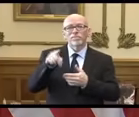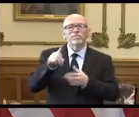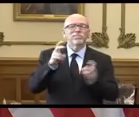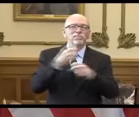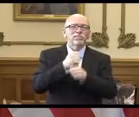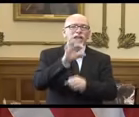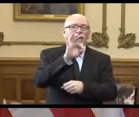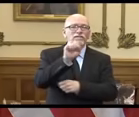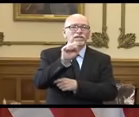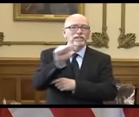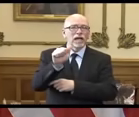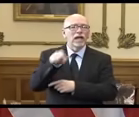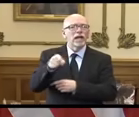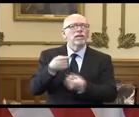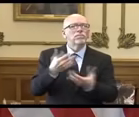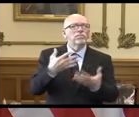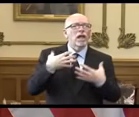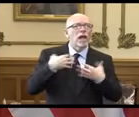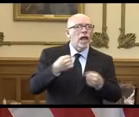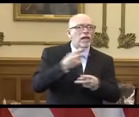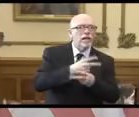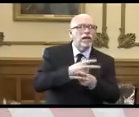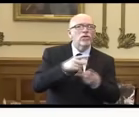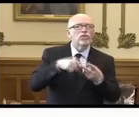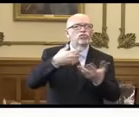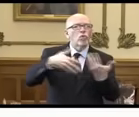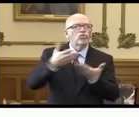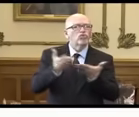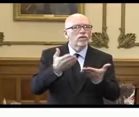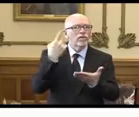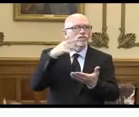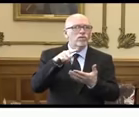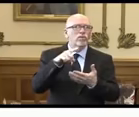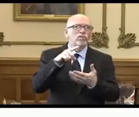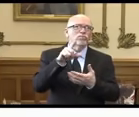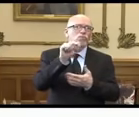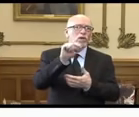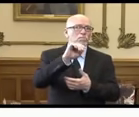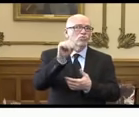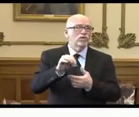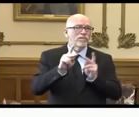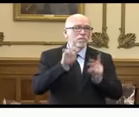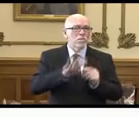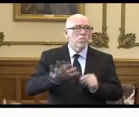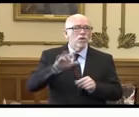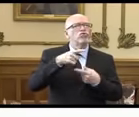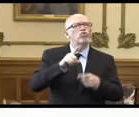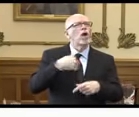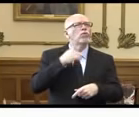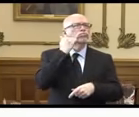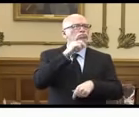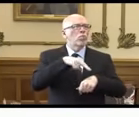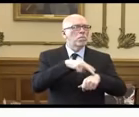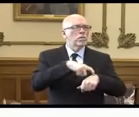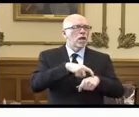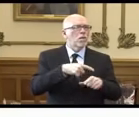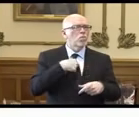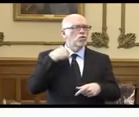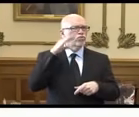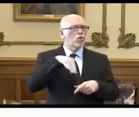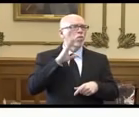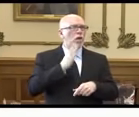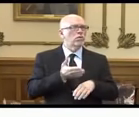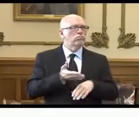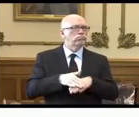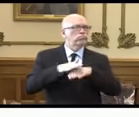FSSA, delivers health care and social services to about 1 in 5 Hoosiers during normal times. And we knew that number would